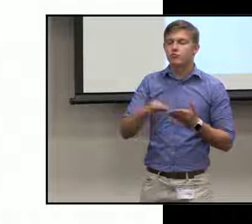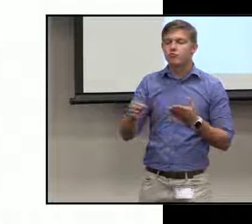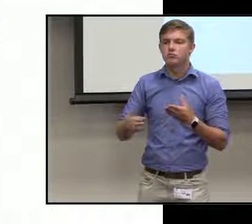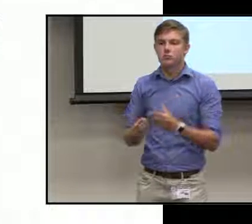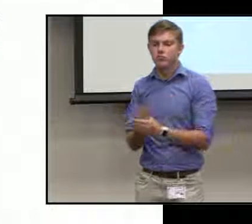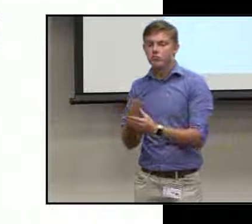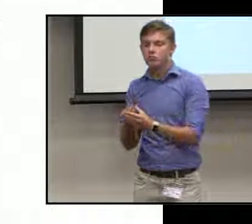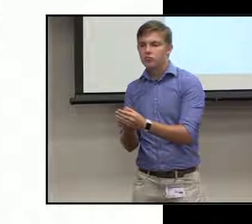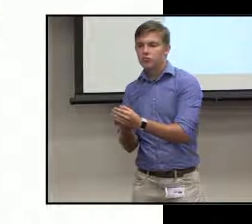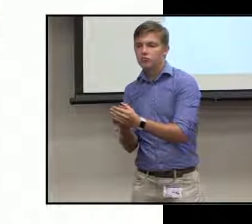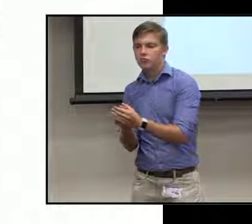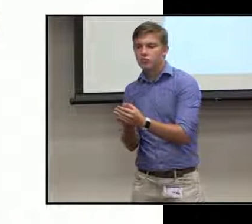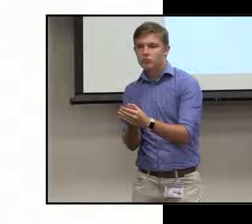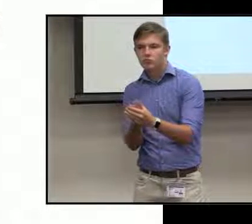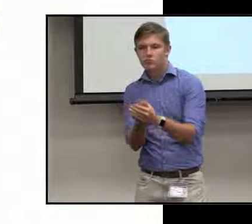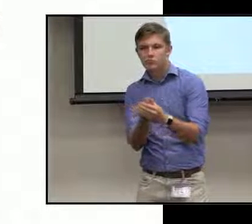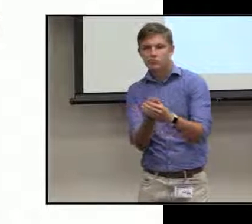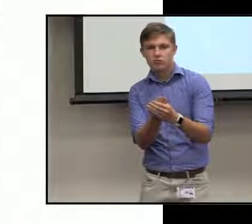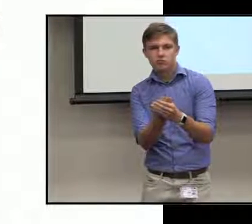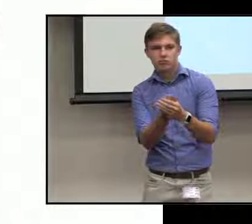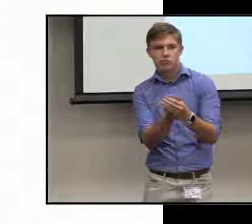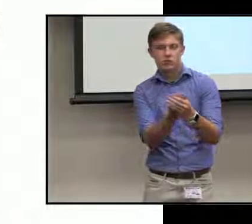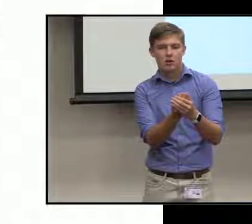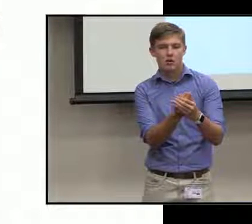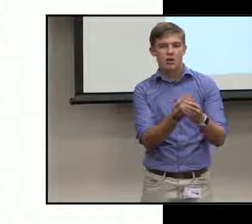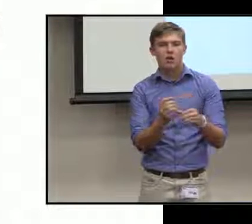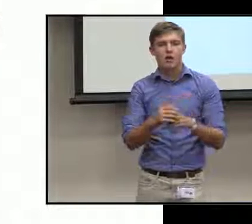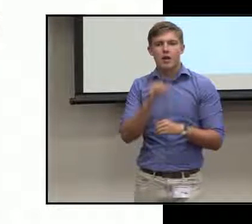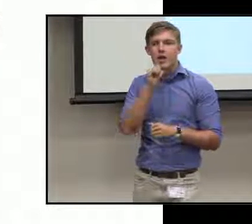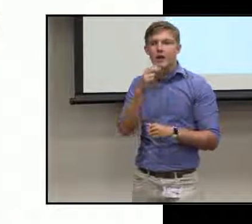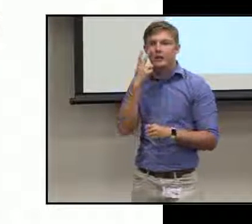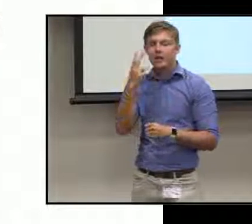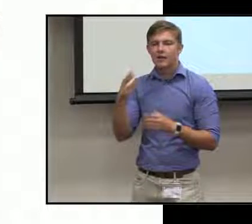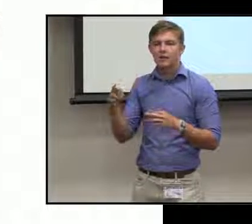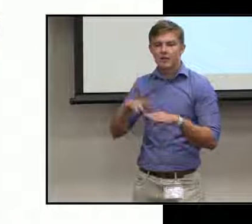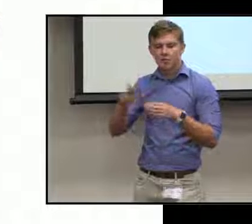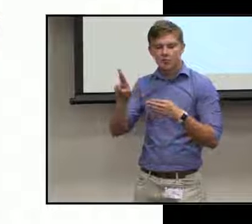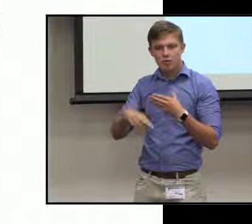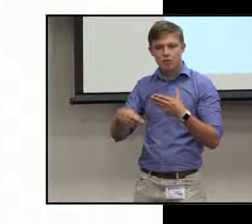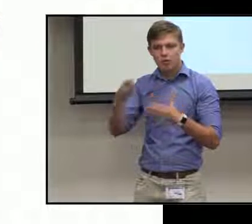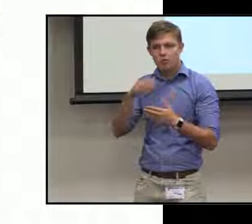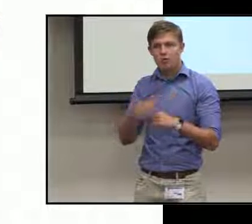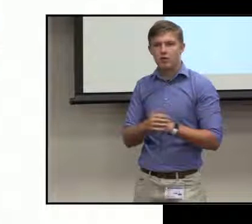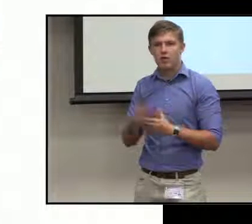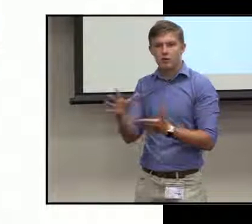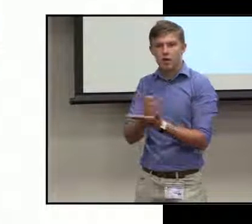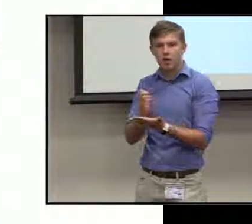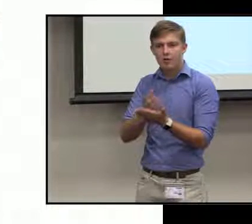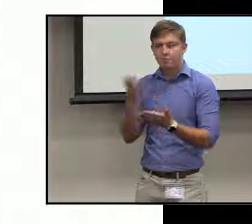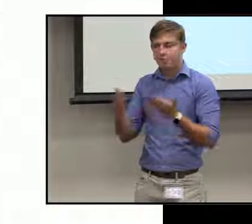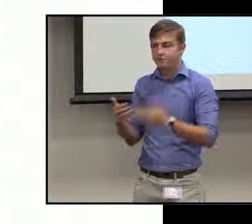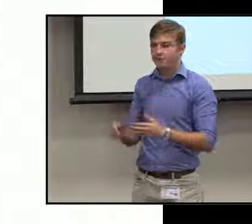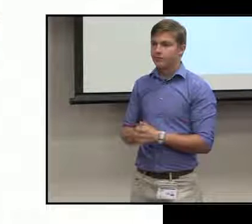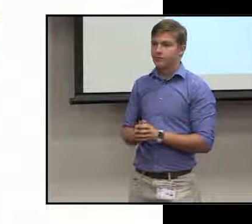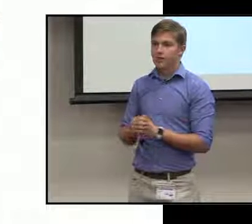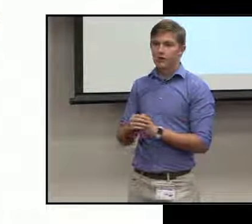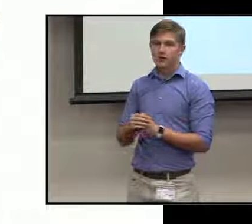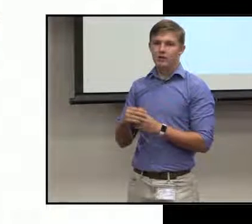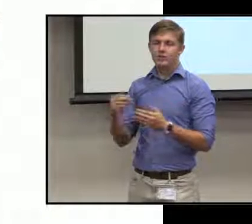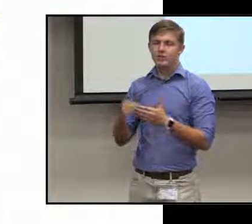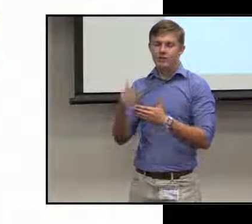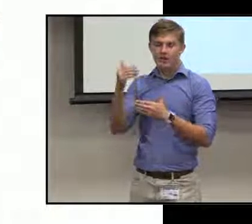our heads down and not see the results of the harvest, which may be in the next generation. So we